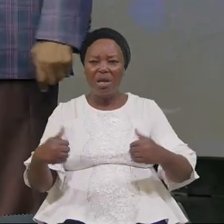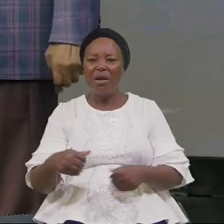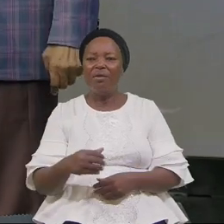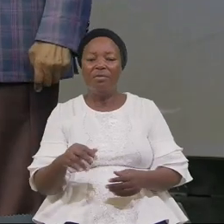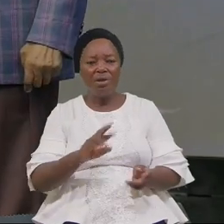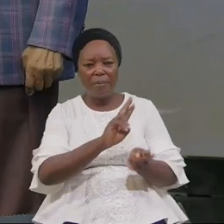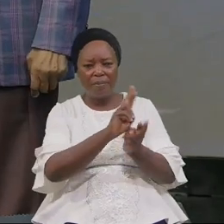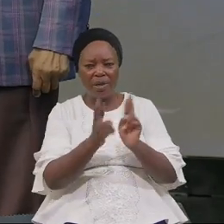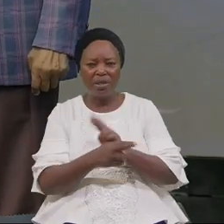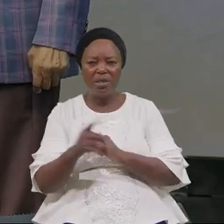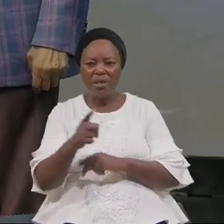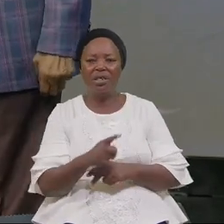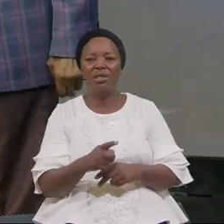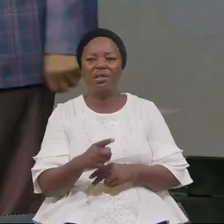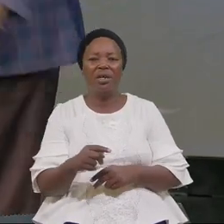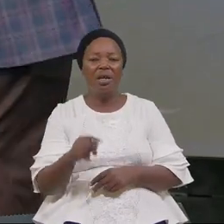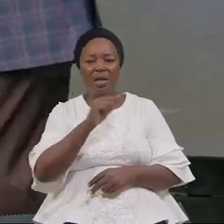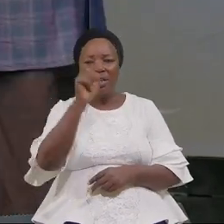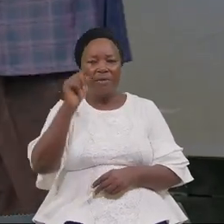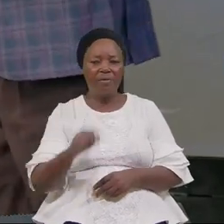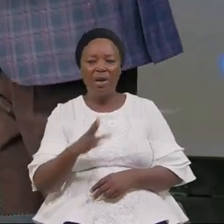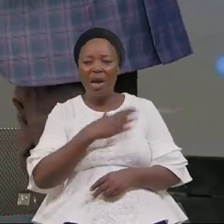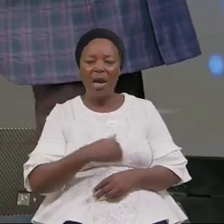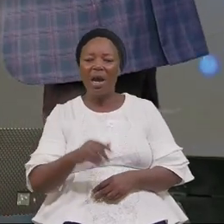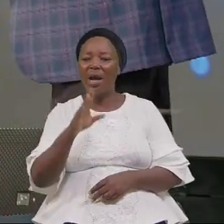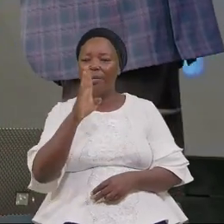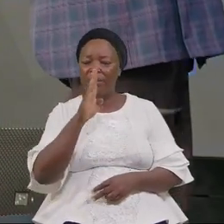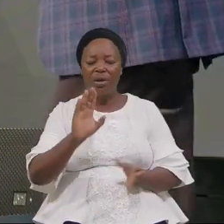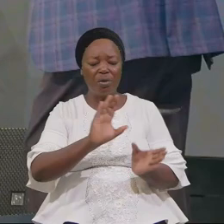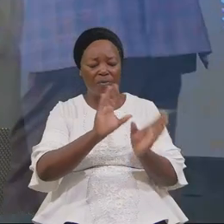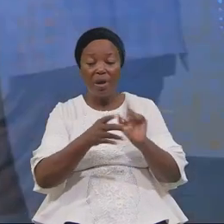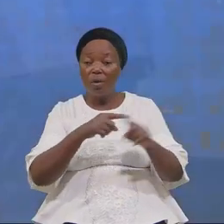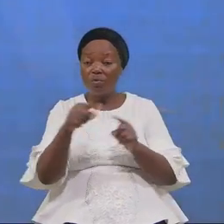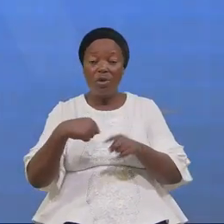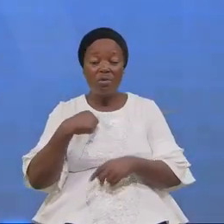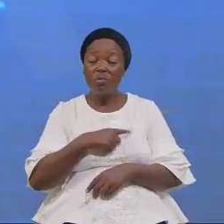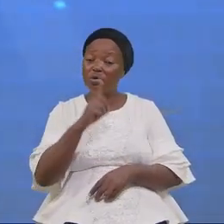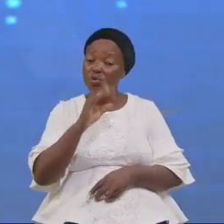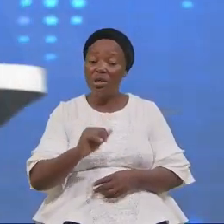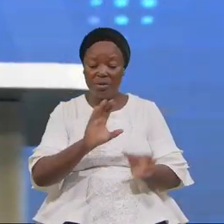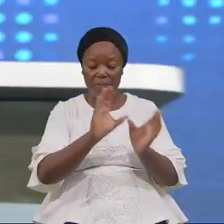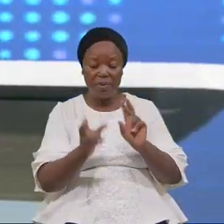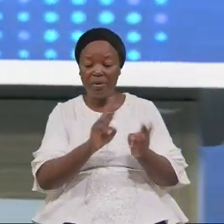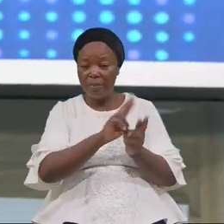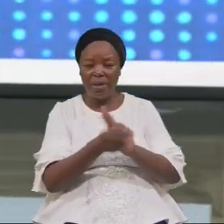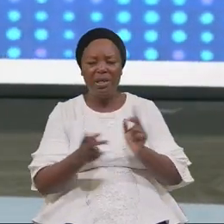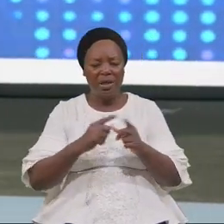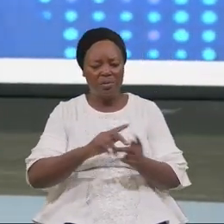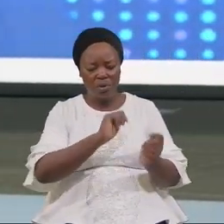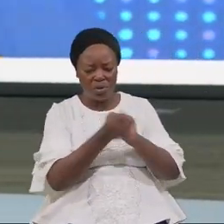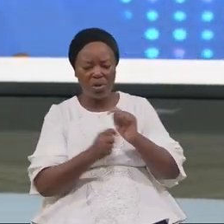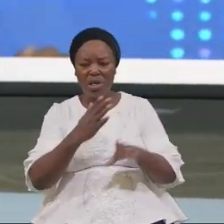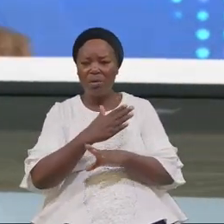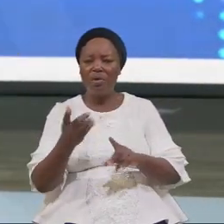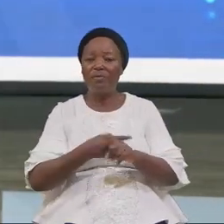therefore and be converted. When we truly repent, we turn away from our sin.